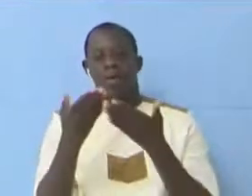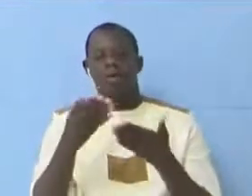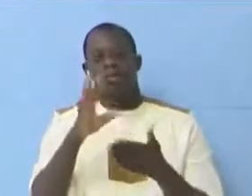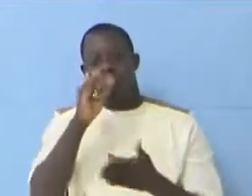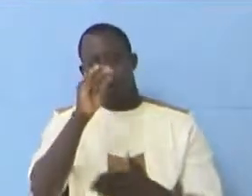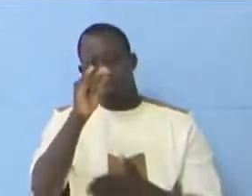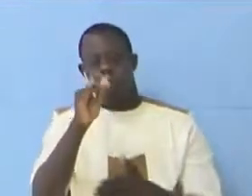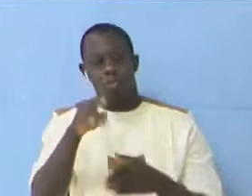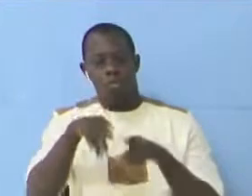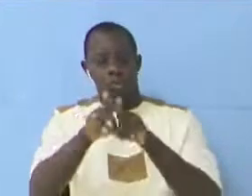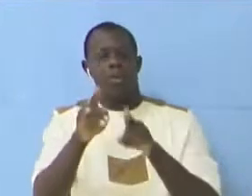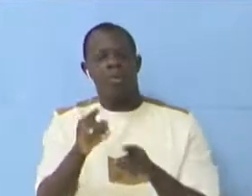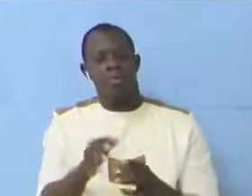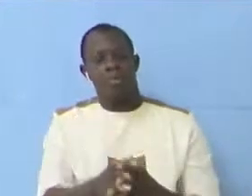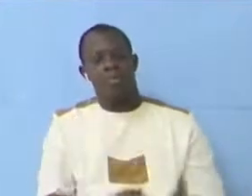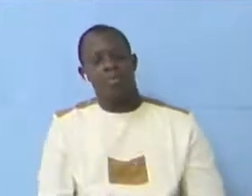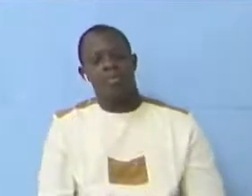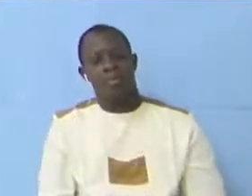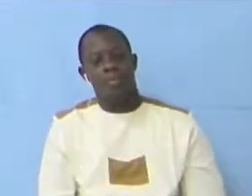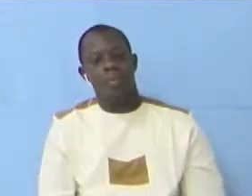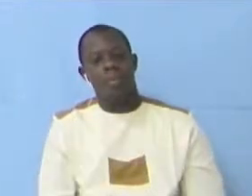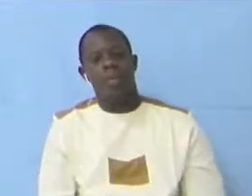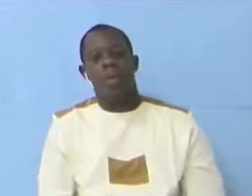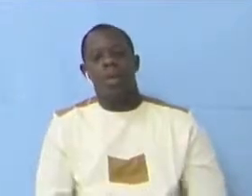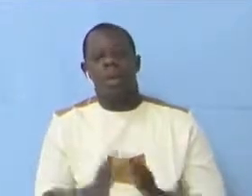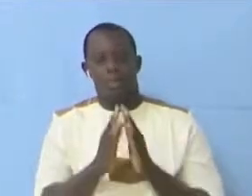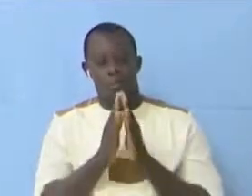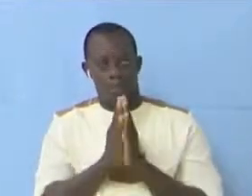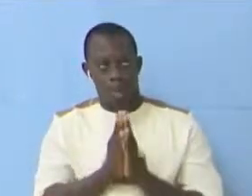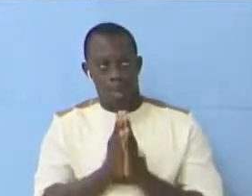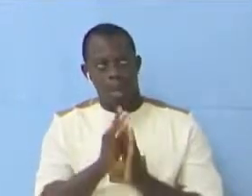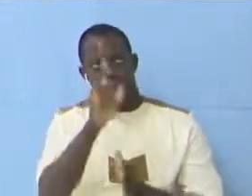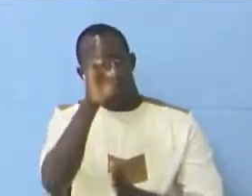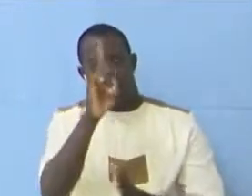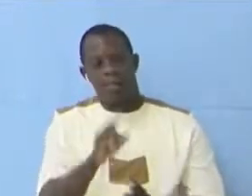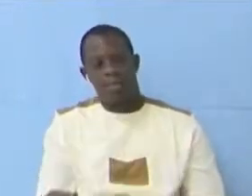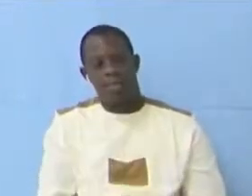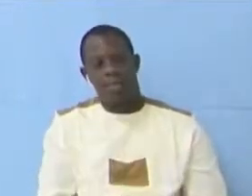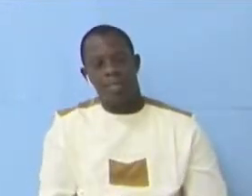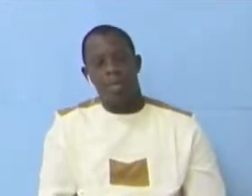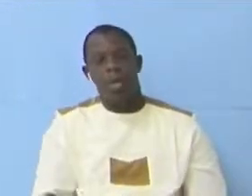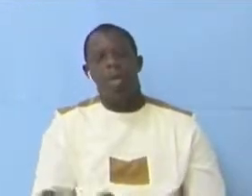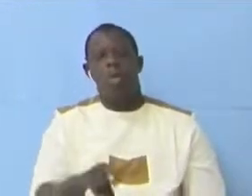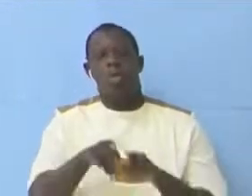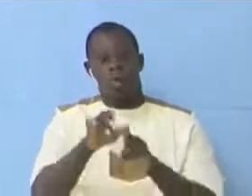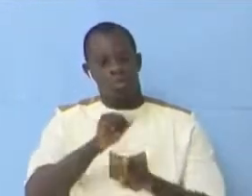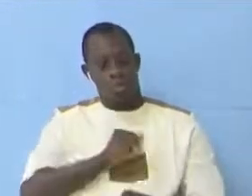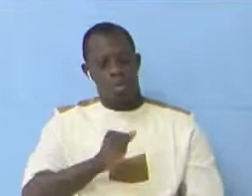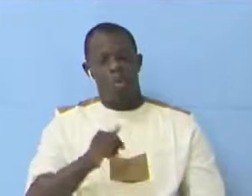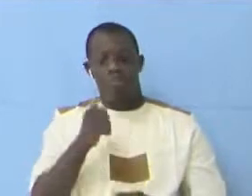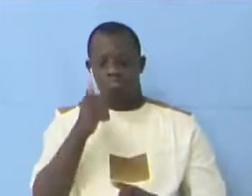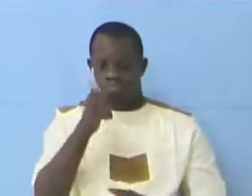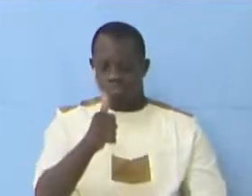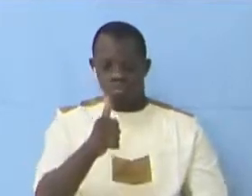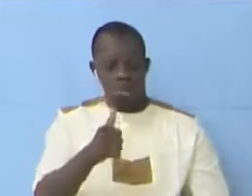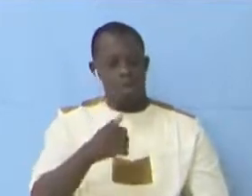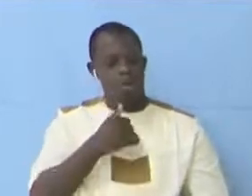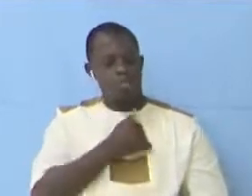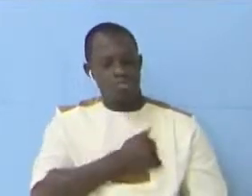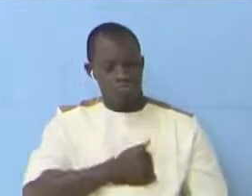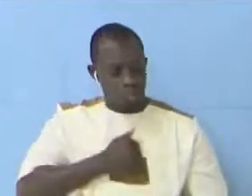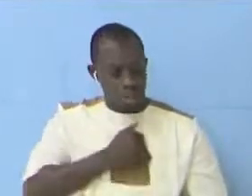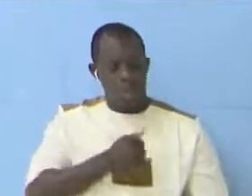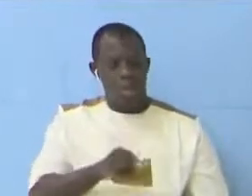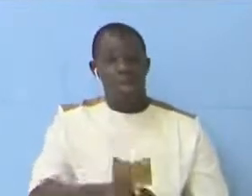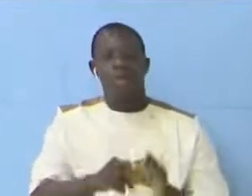kaddu. And we are concluding by di ñaan yàlla. praying for ci mbaaxam ak yërmandem. through His mercy. mu feeñal